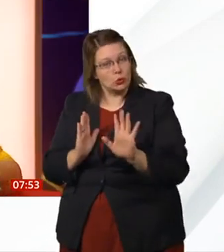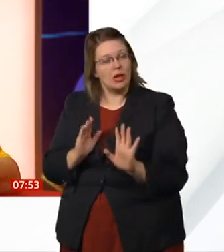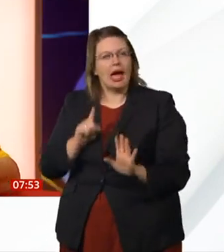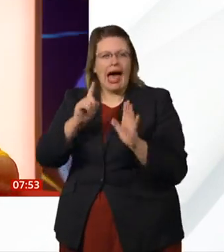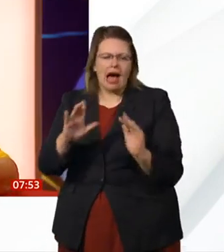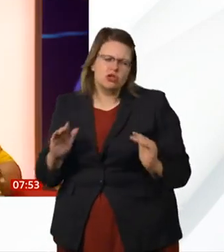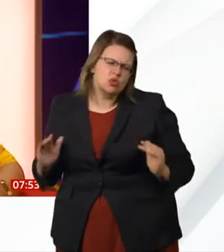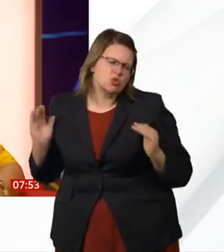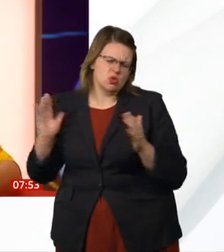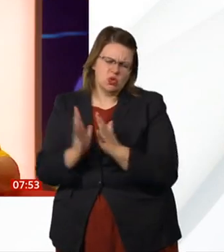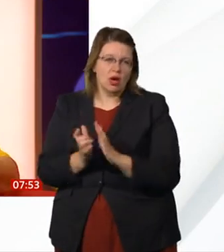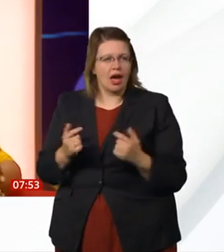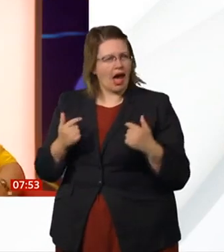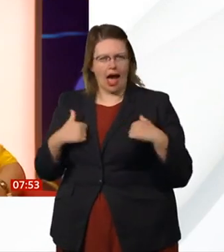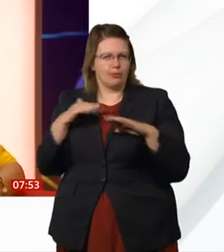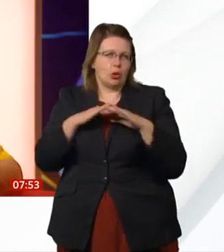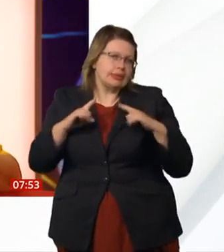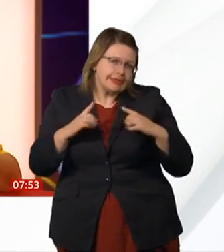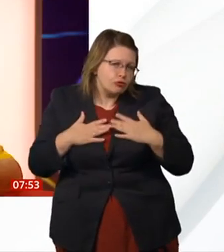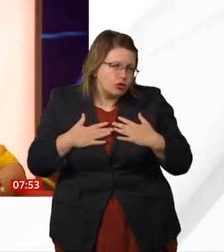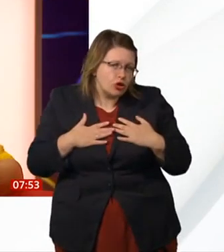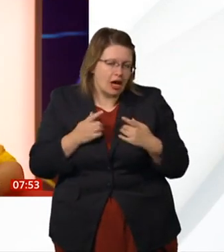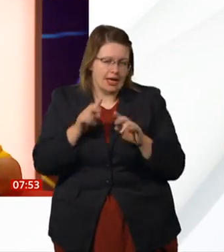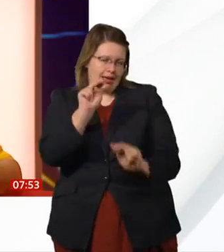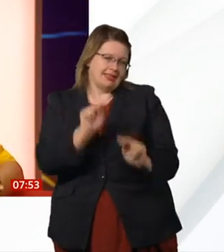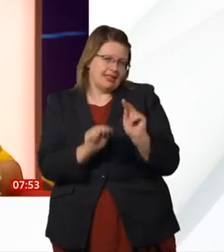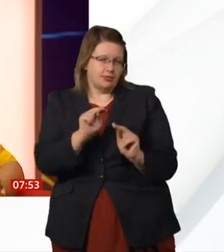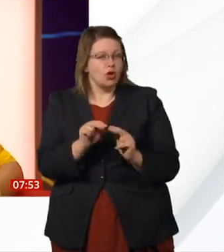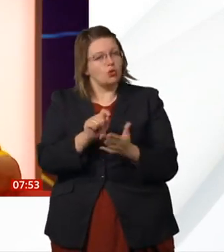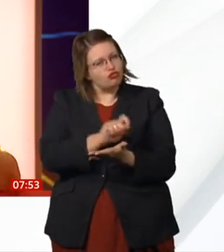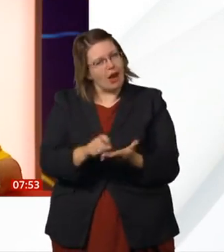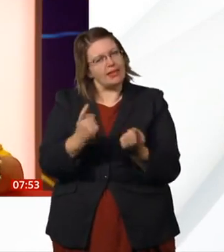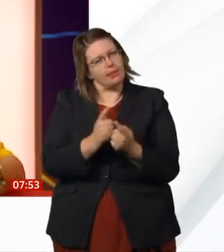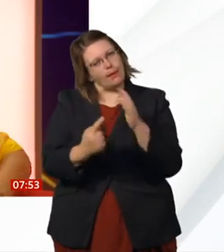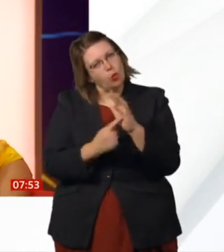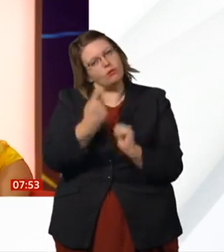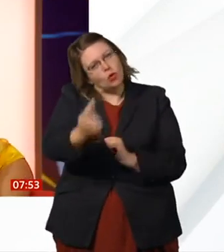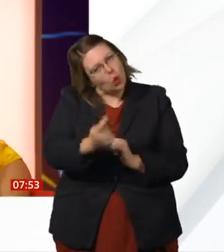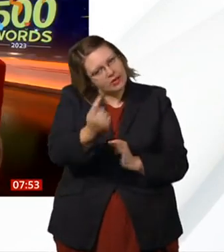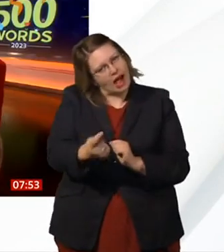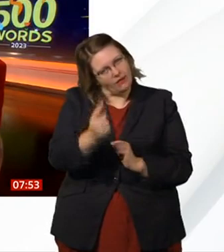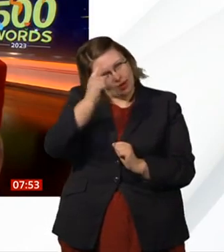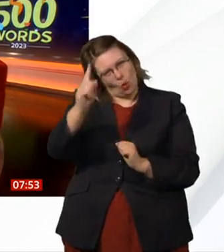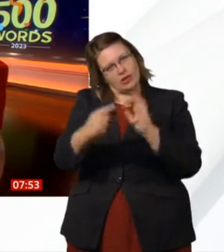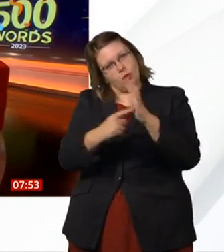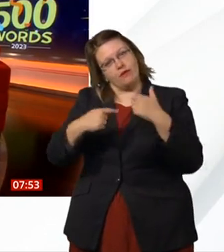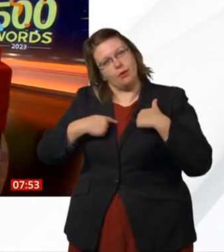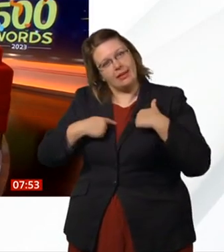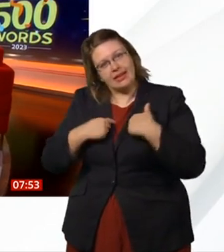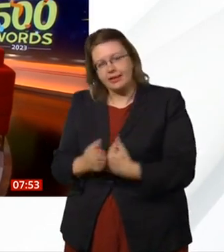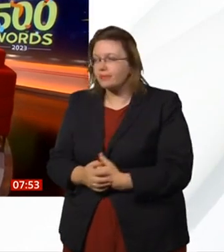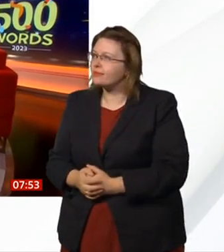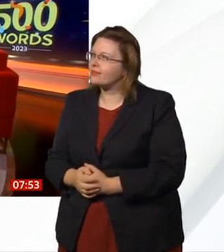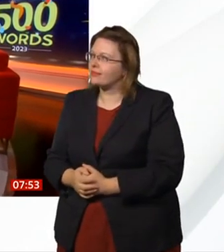worthy. We're not teachers, we're not grading you. Write something that means something to you. We've got a bit of an